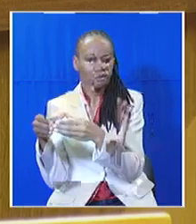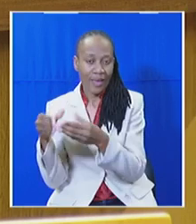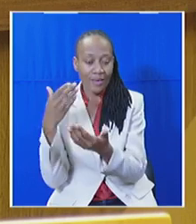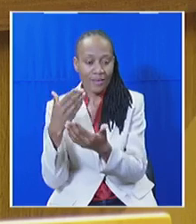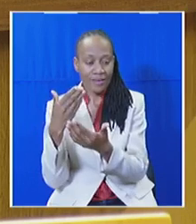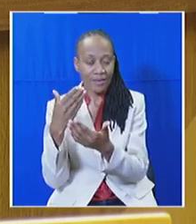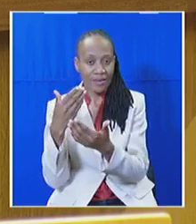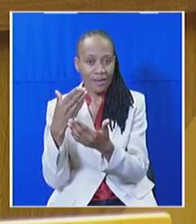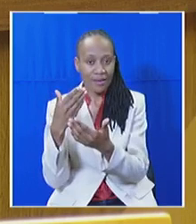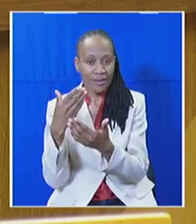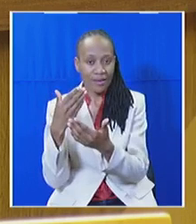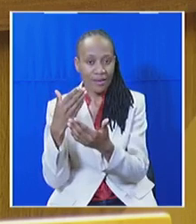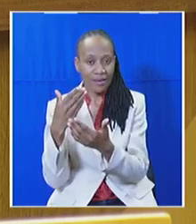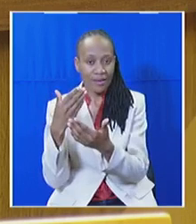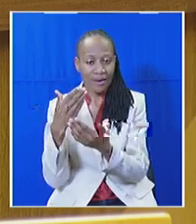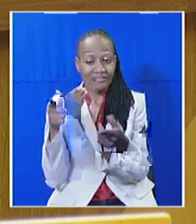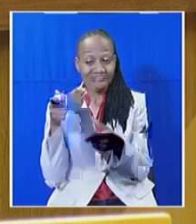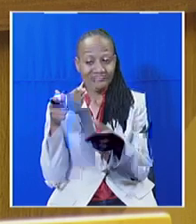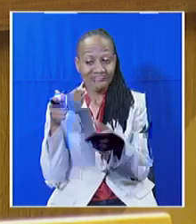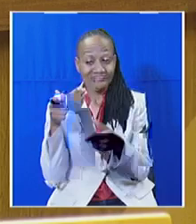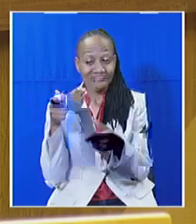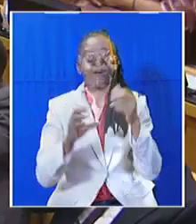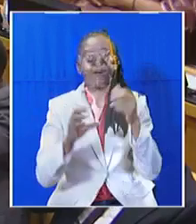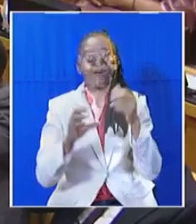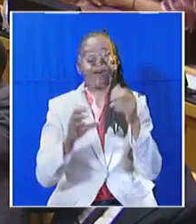constitutional democracy is premised.